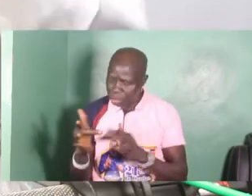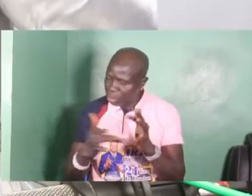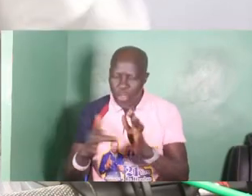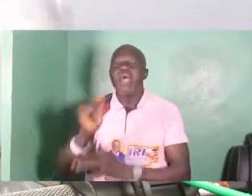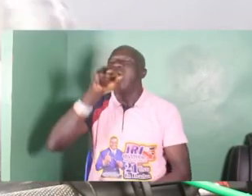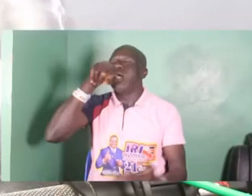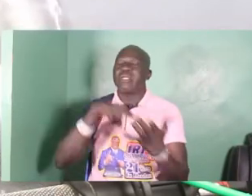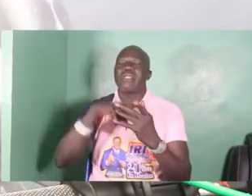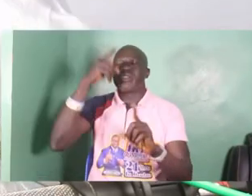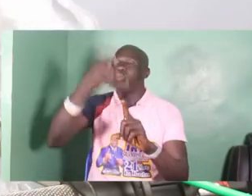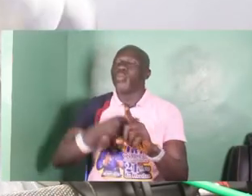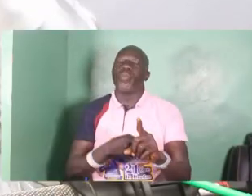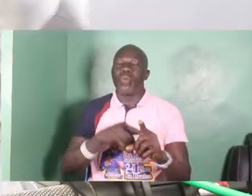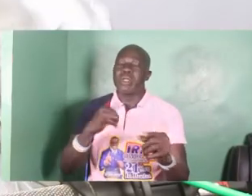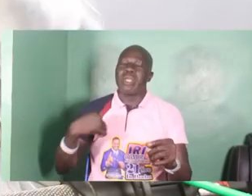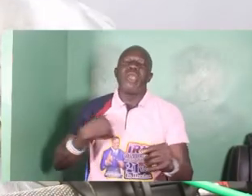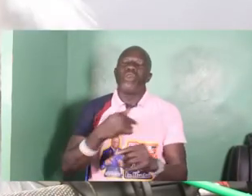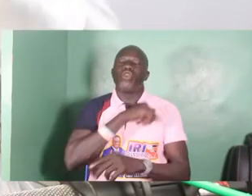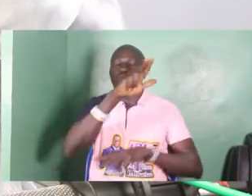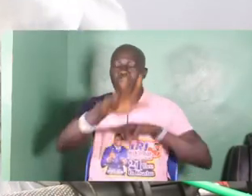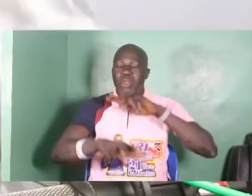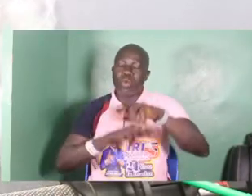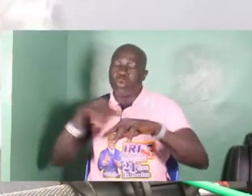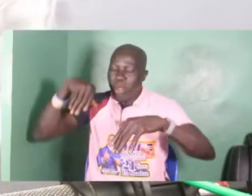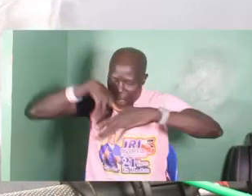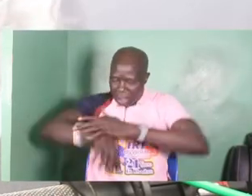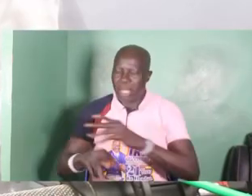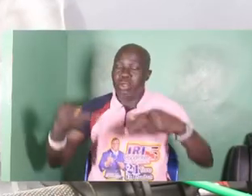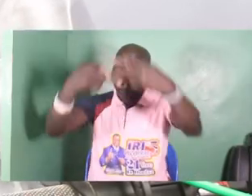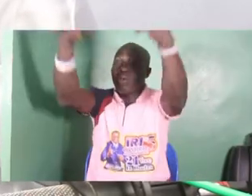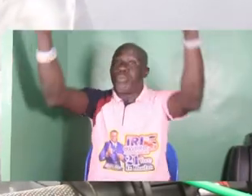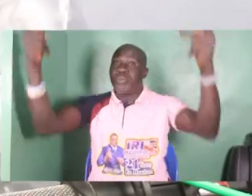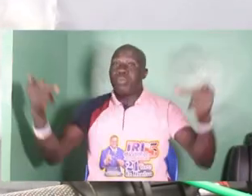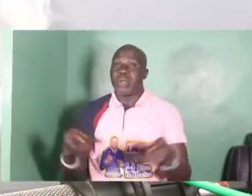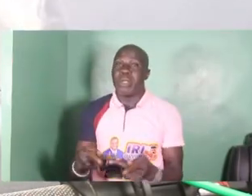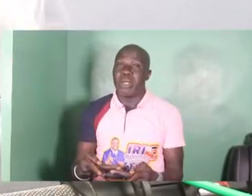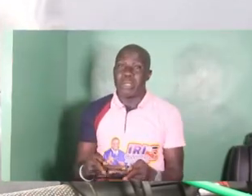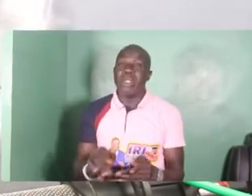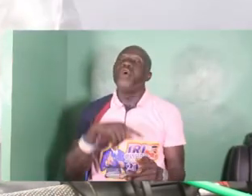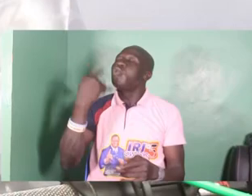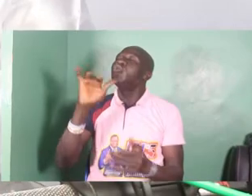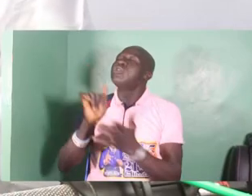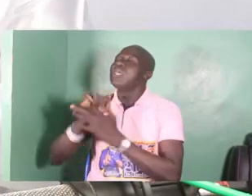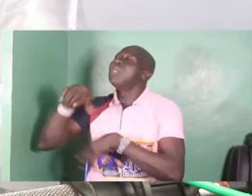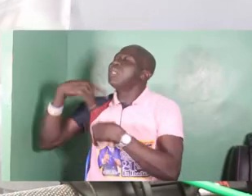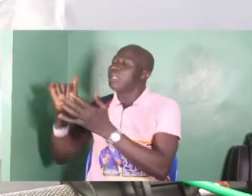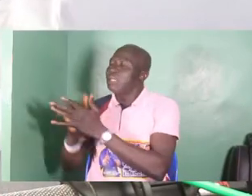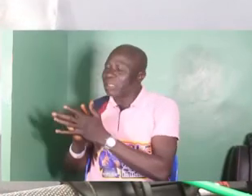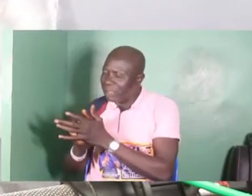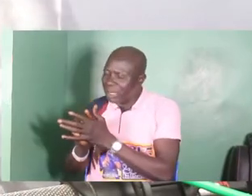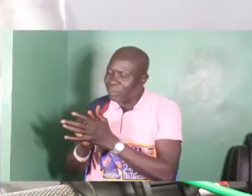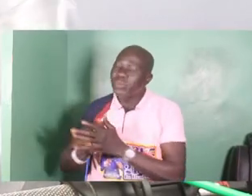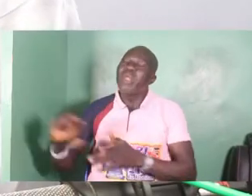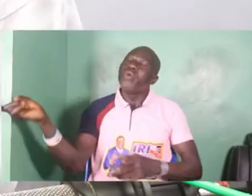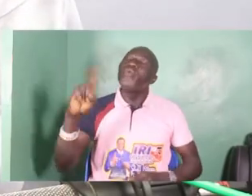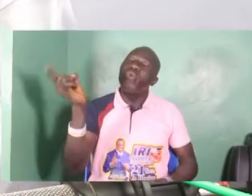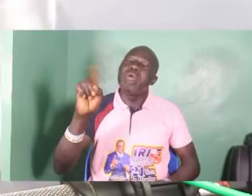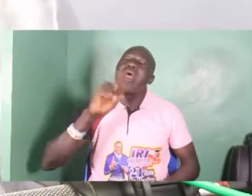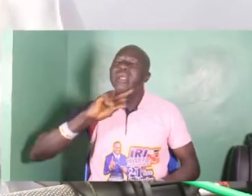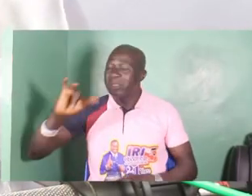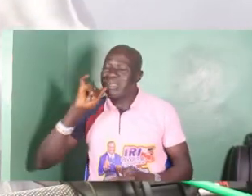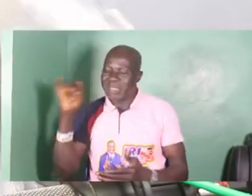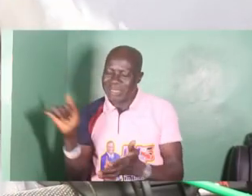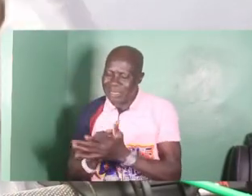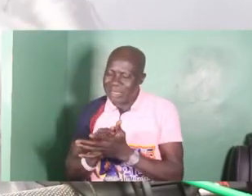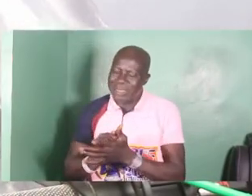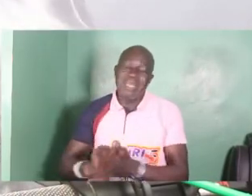Jesus. Ní oṣù yìí. In this month. Wà á rìn wá àfin rẹ lọ. Move to your palace. Àlọ́ sọ wípé. Who said. Ibo gangan. Where